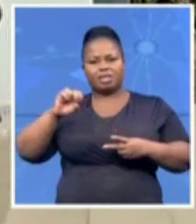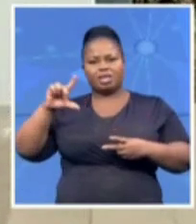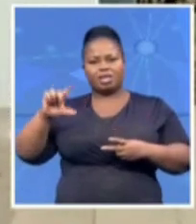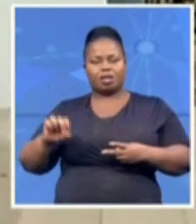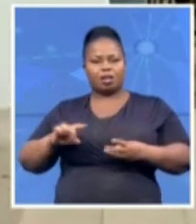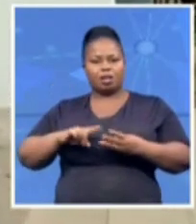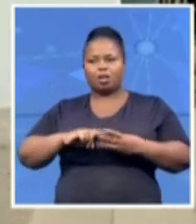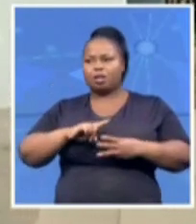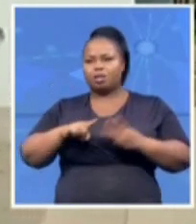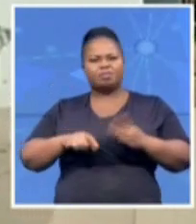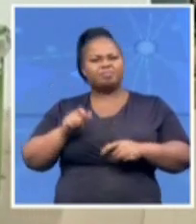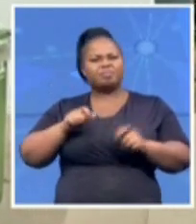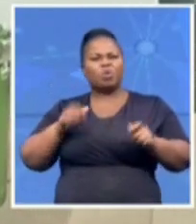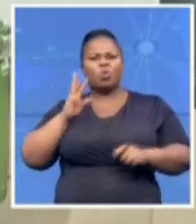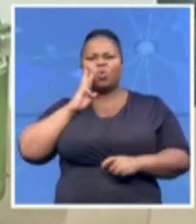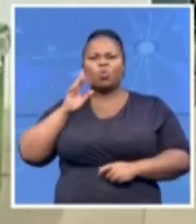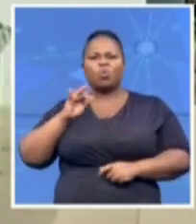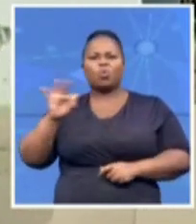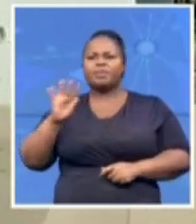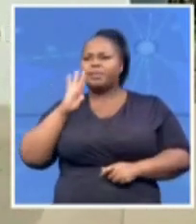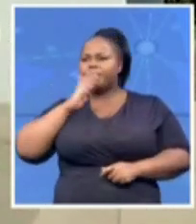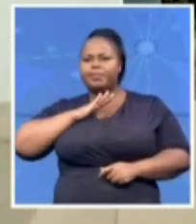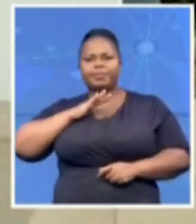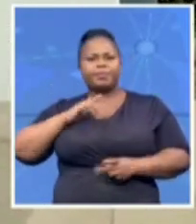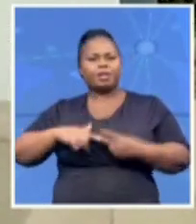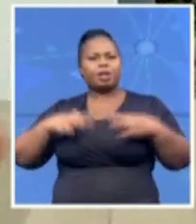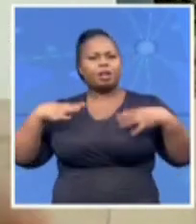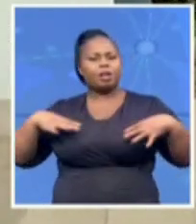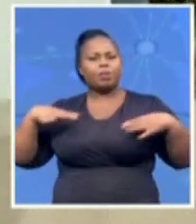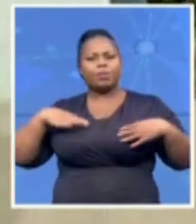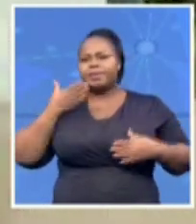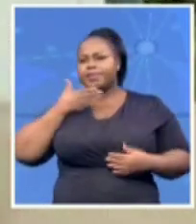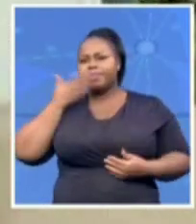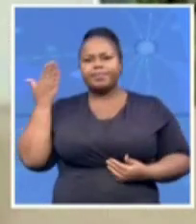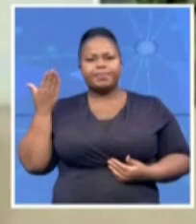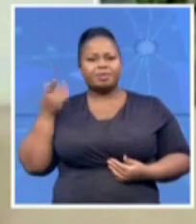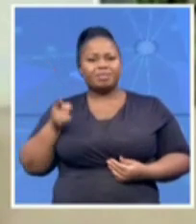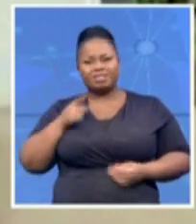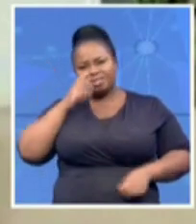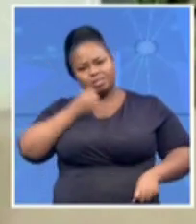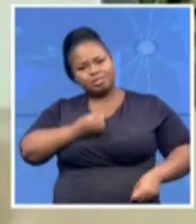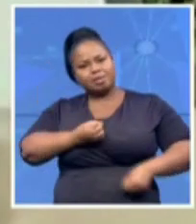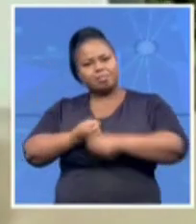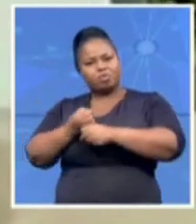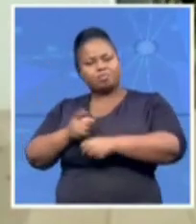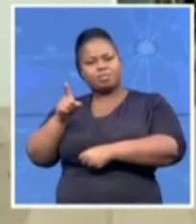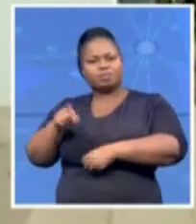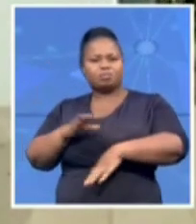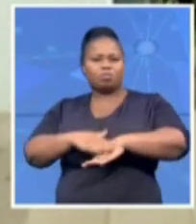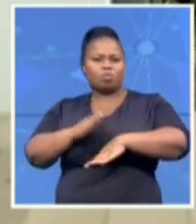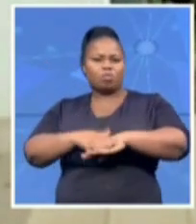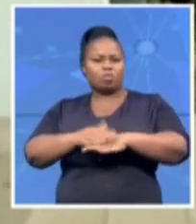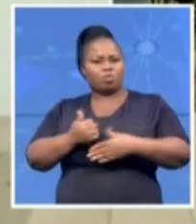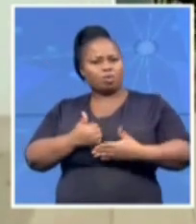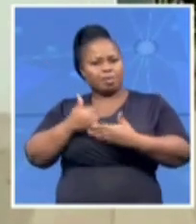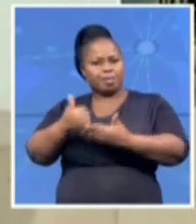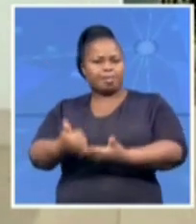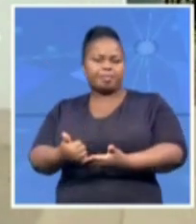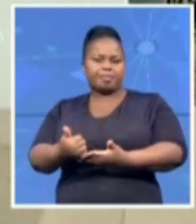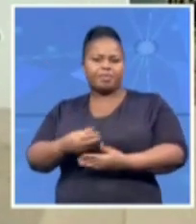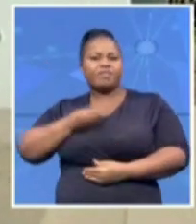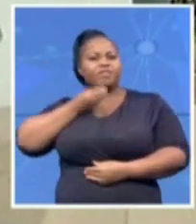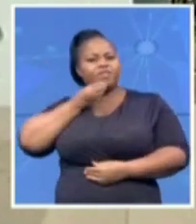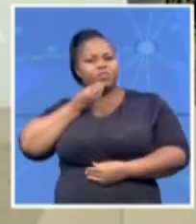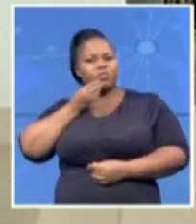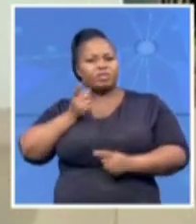need support. He's saying that, he's stressing that they need more help, they need more rescue officials, food and other things to help the victims